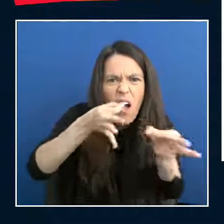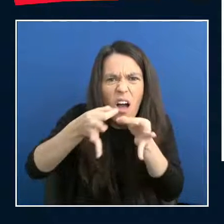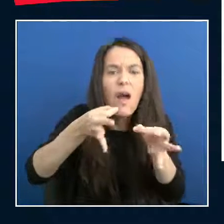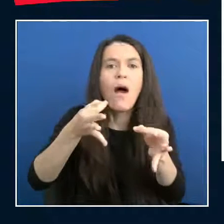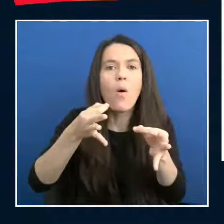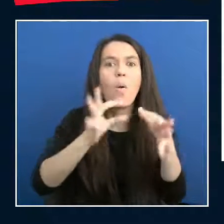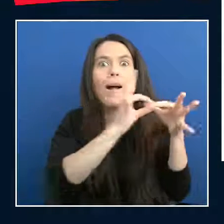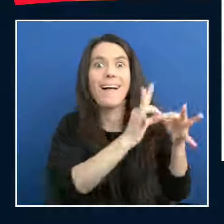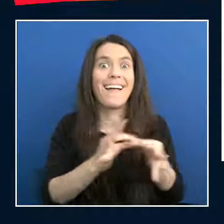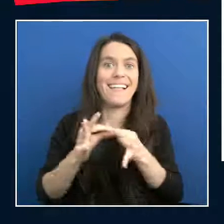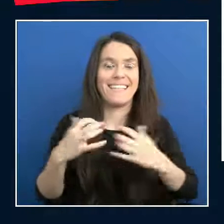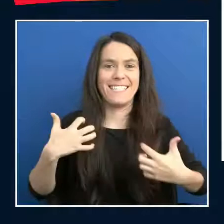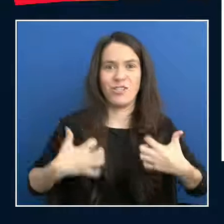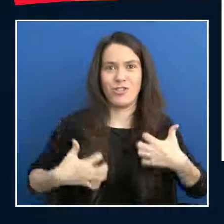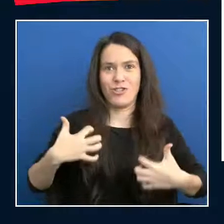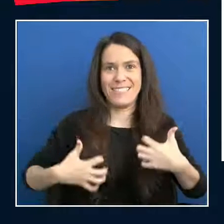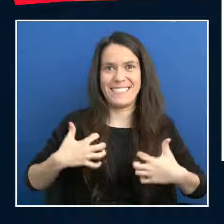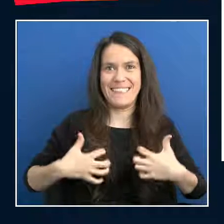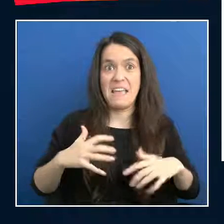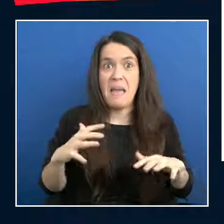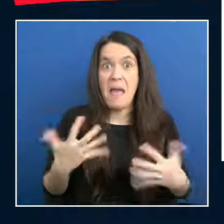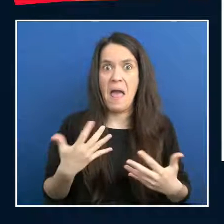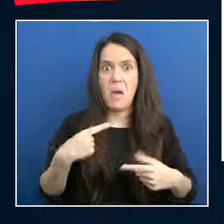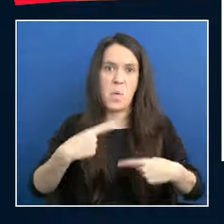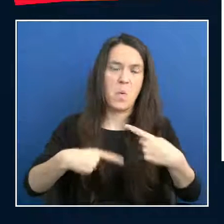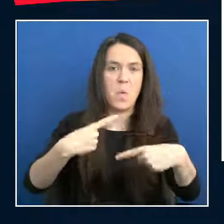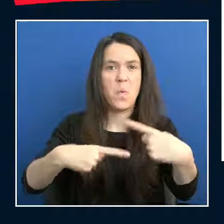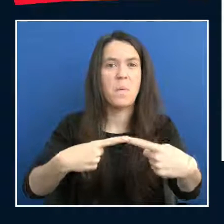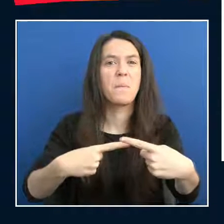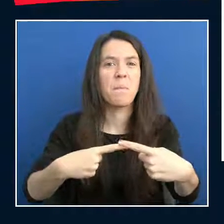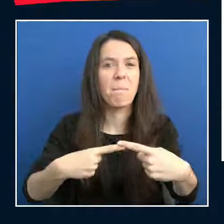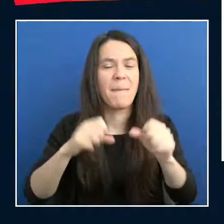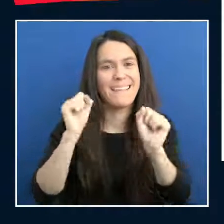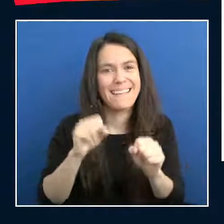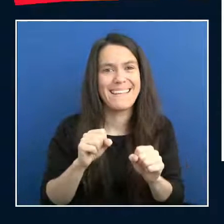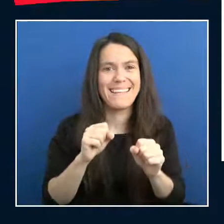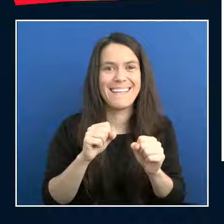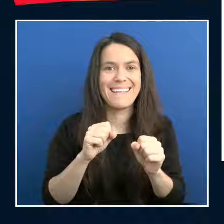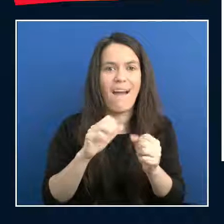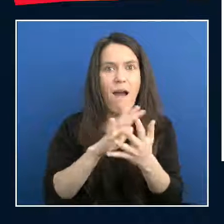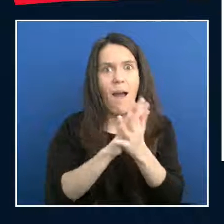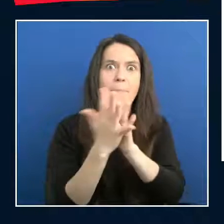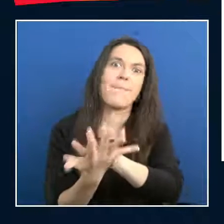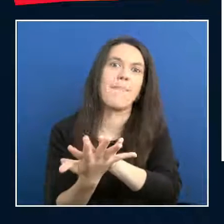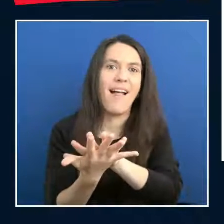for you maybe, and also why I'm that huge fan.